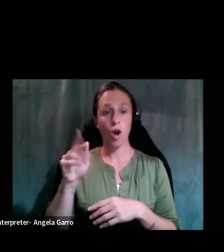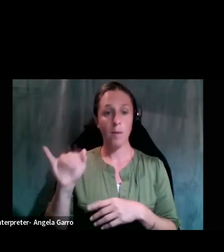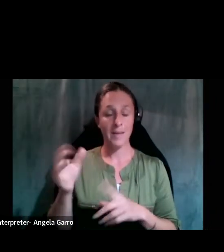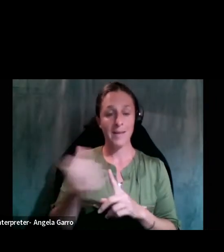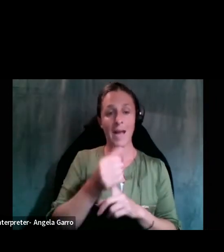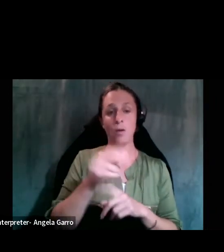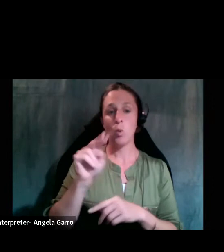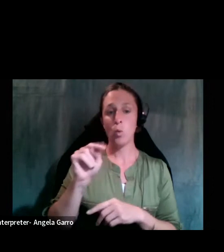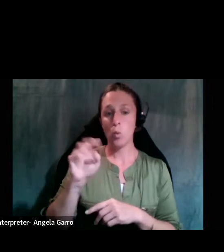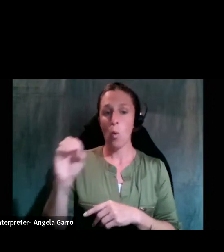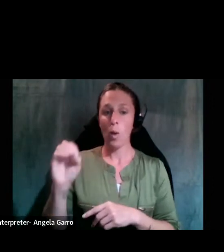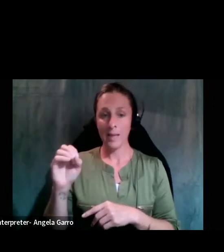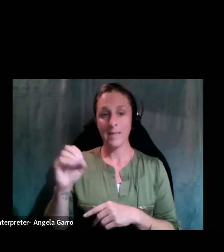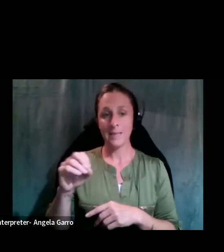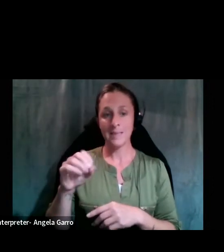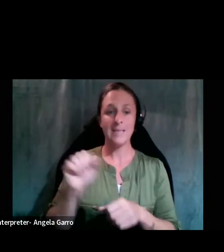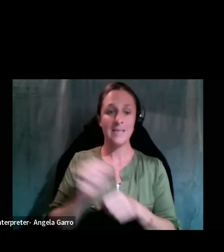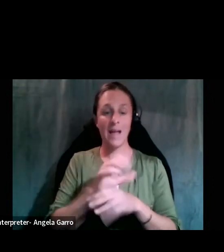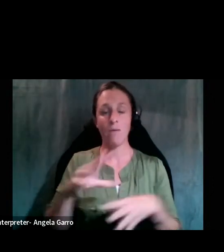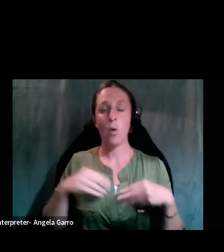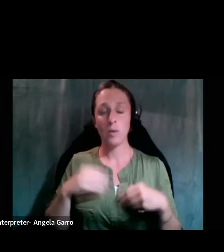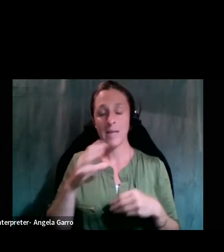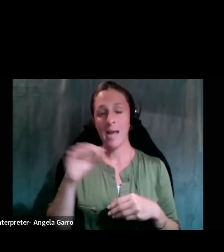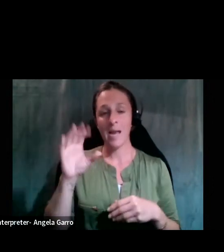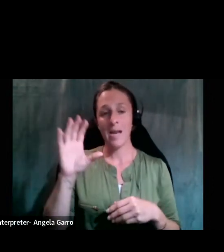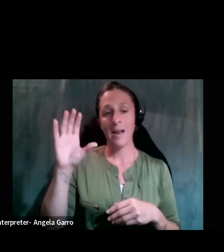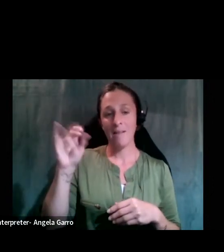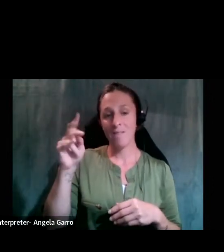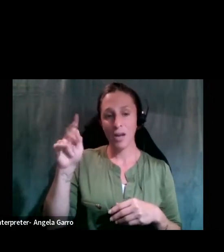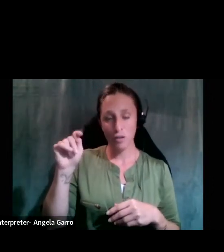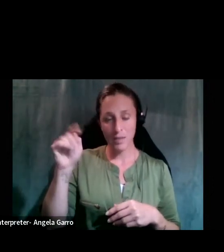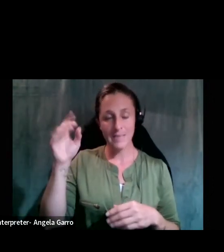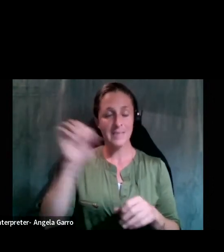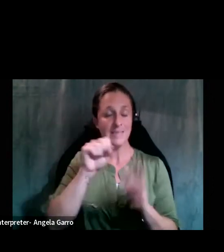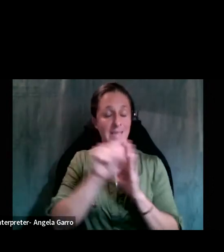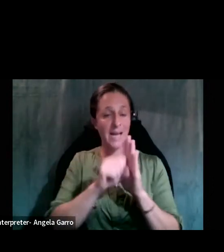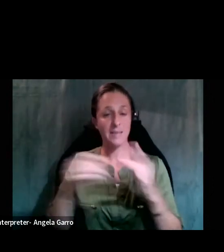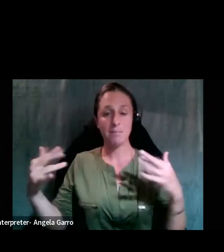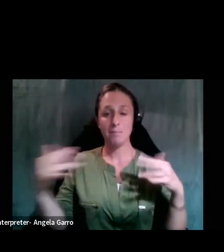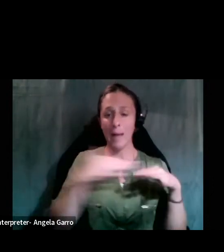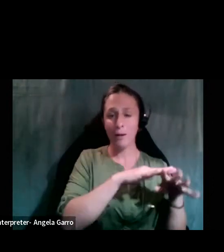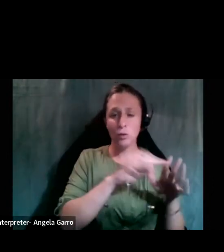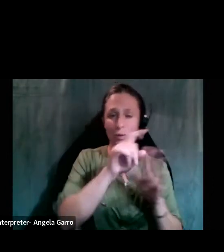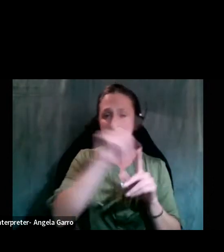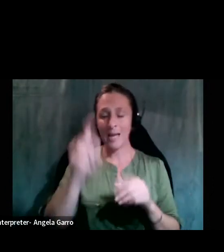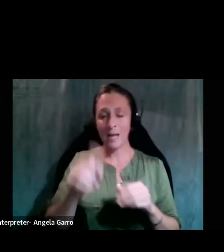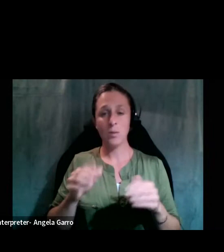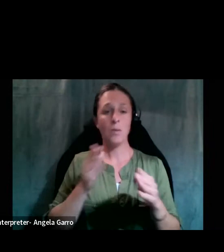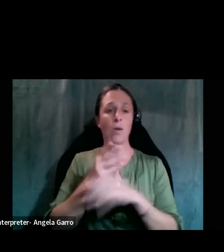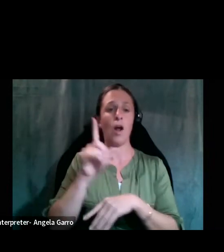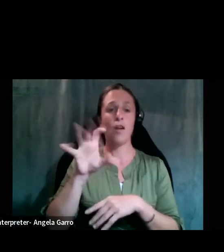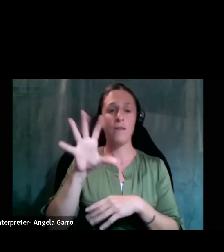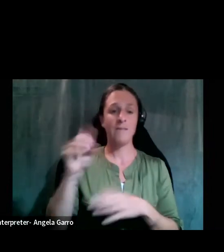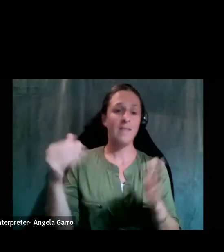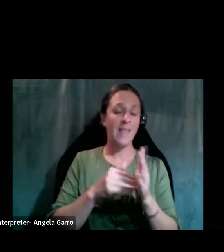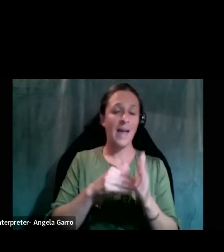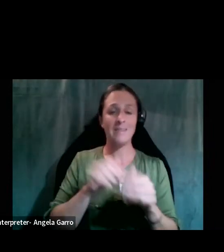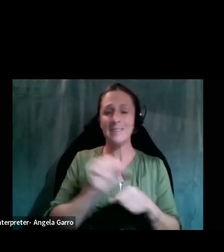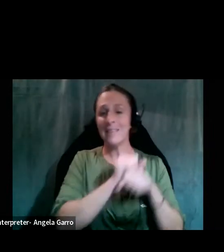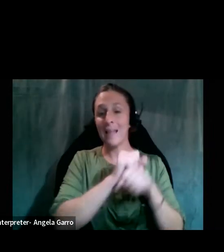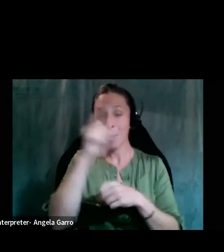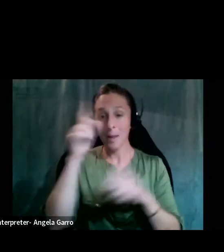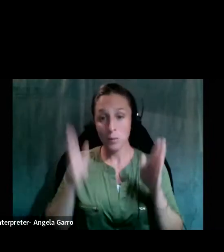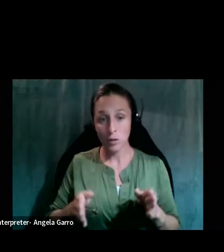Orleans in 1862, slave owners in Confederate states migrated to Texas with more than 150,000 enslaved Black persons. For